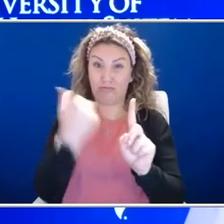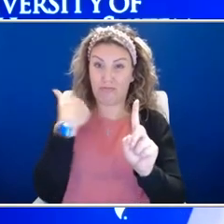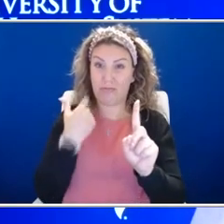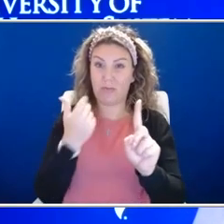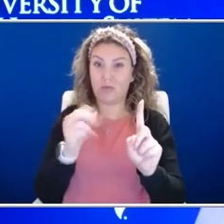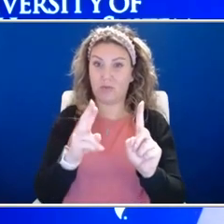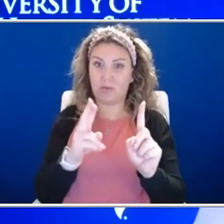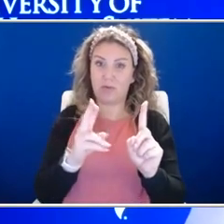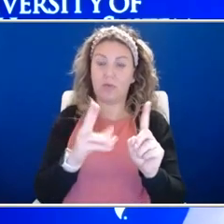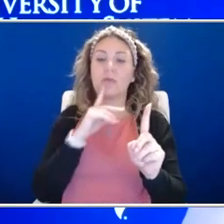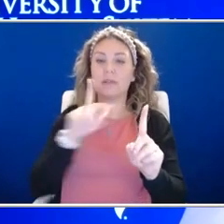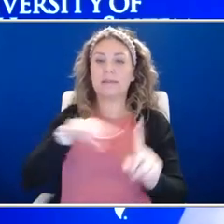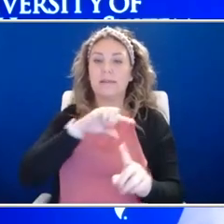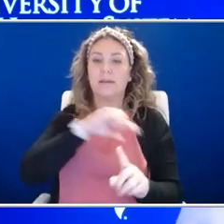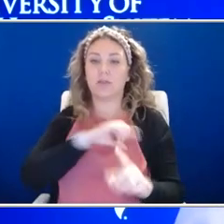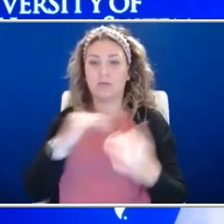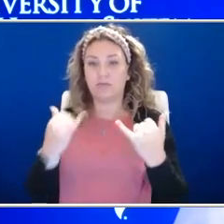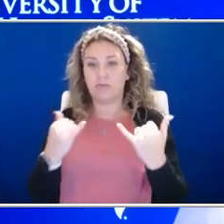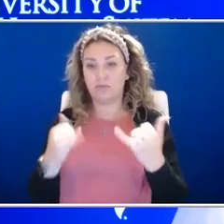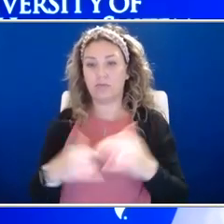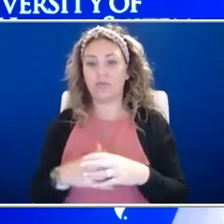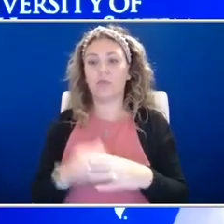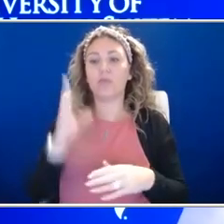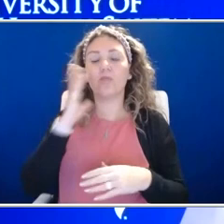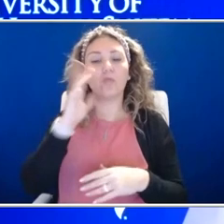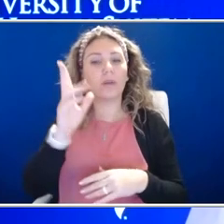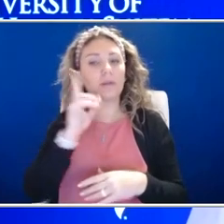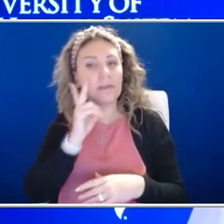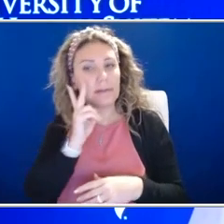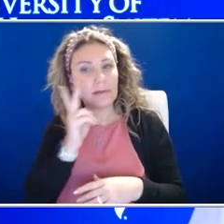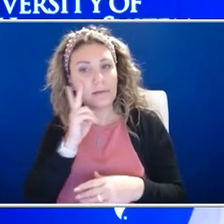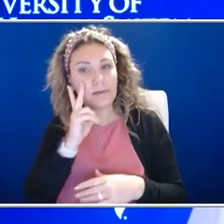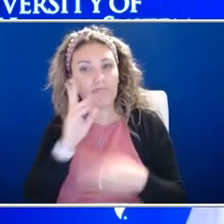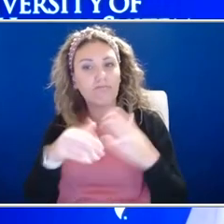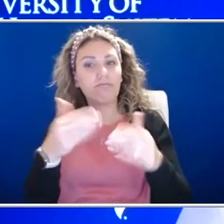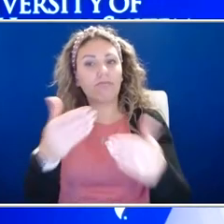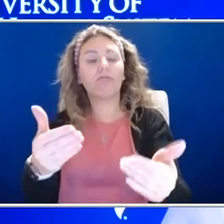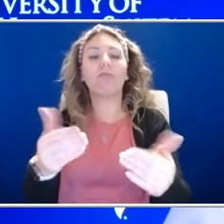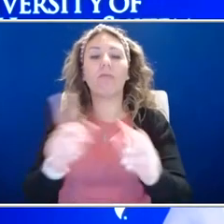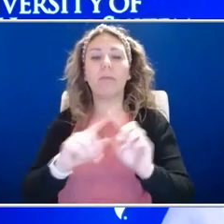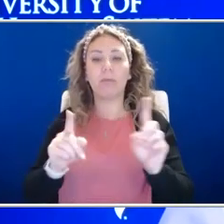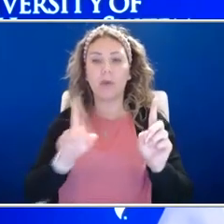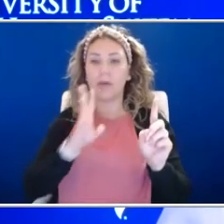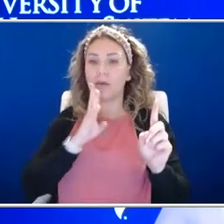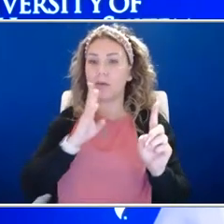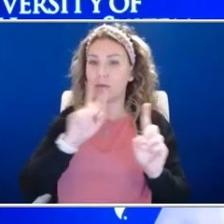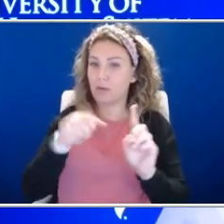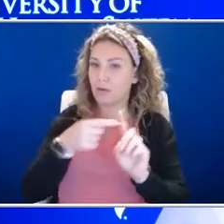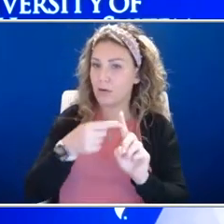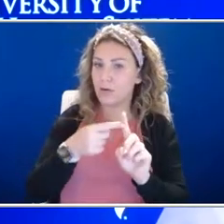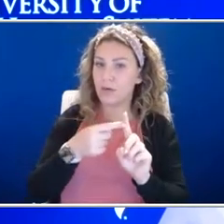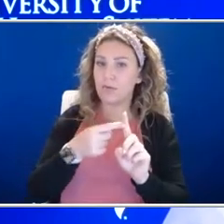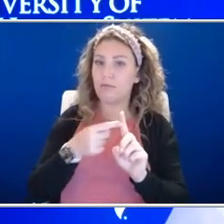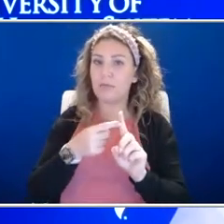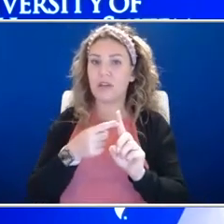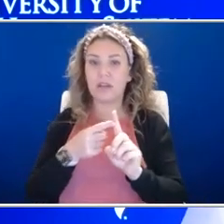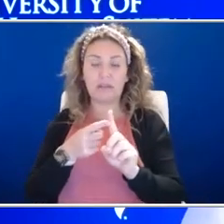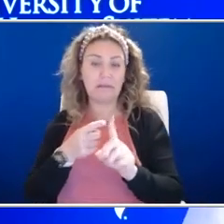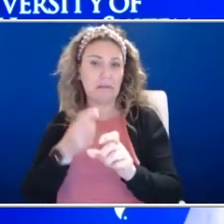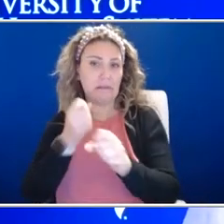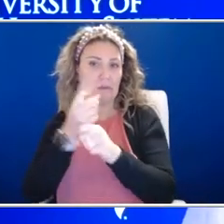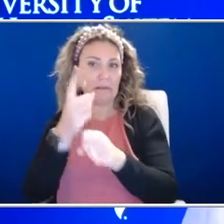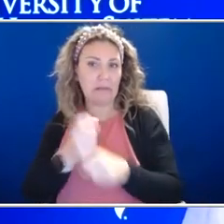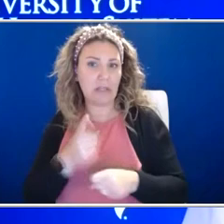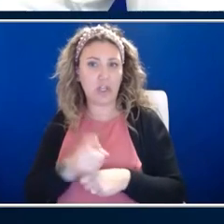is eligible at this point in time. We'll have to see moving forward exactly. But yeah, certainly they talked about just as a yearly flu vaccine, possible